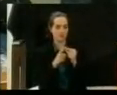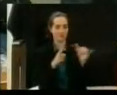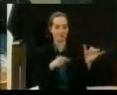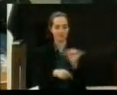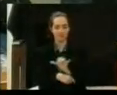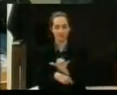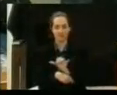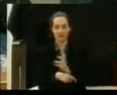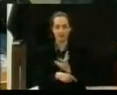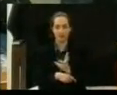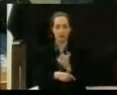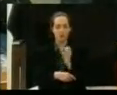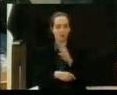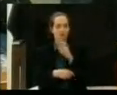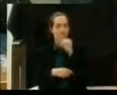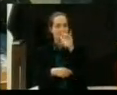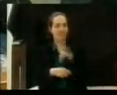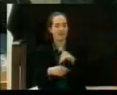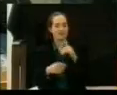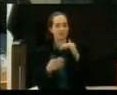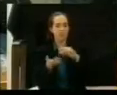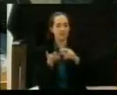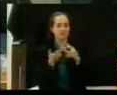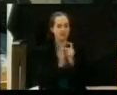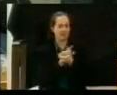that change what